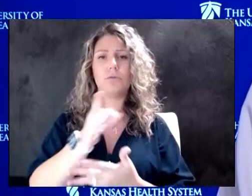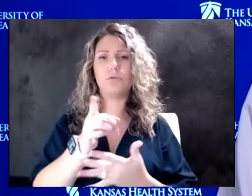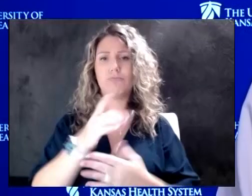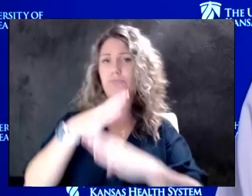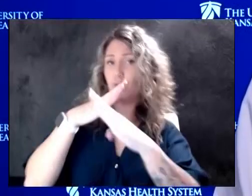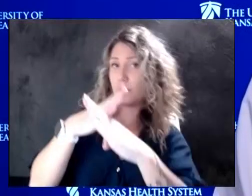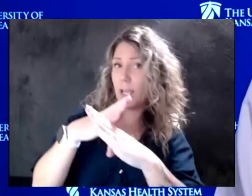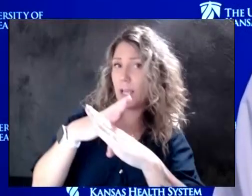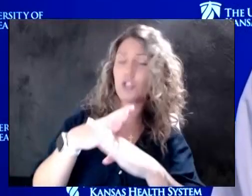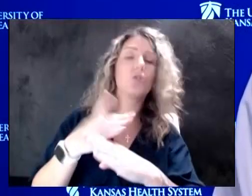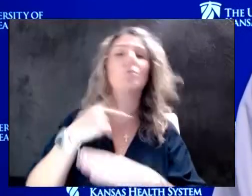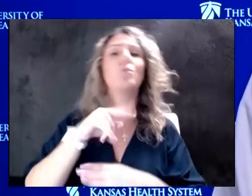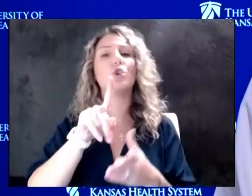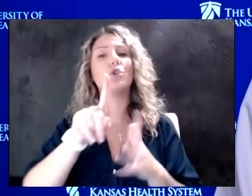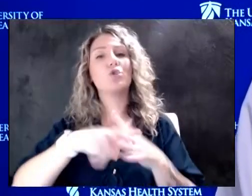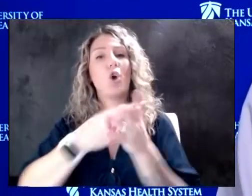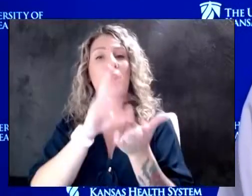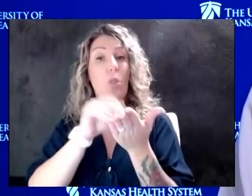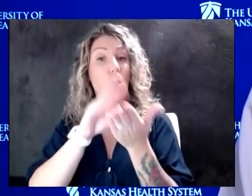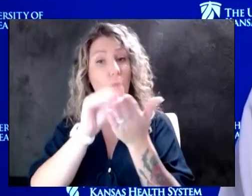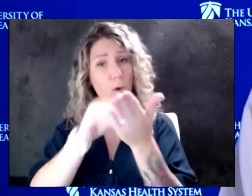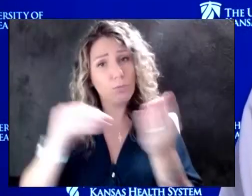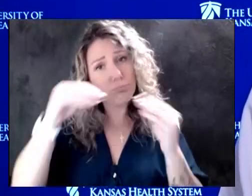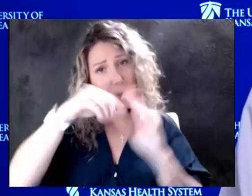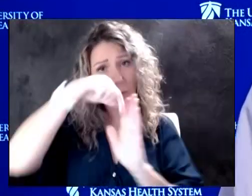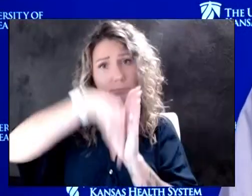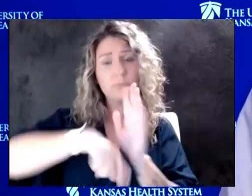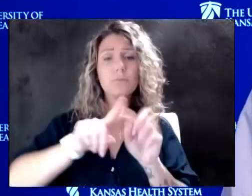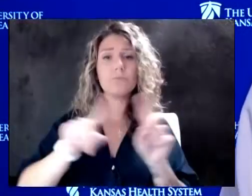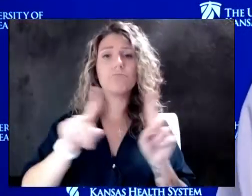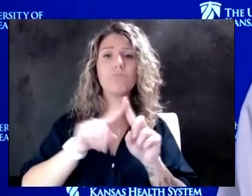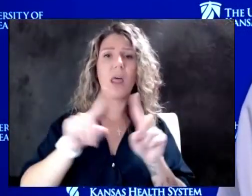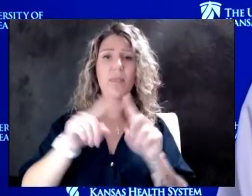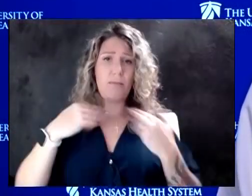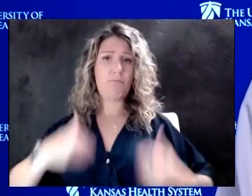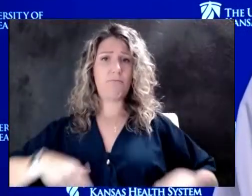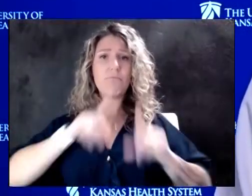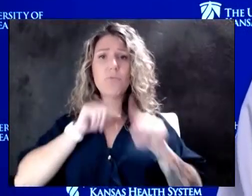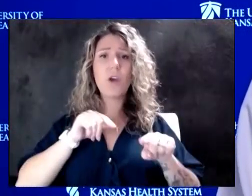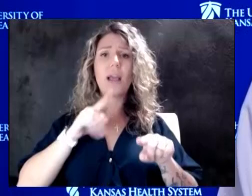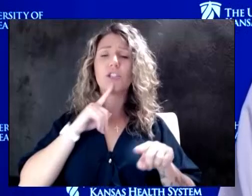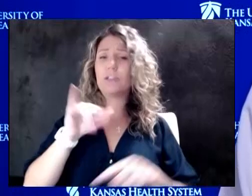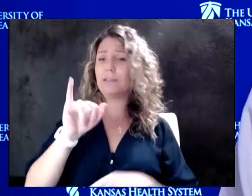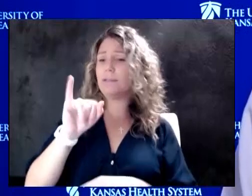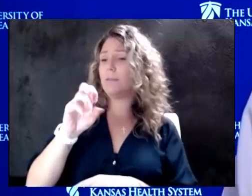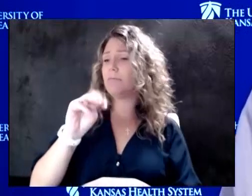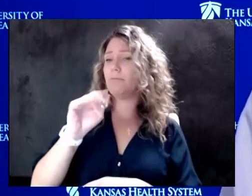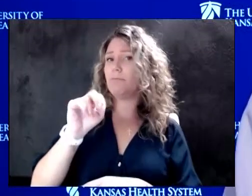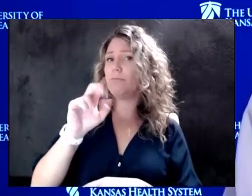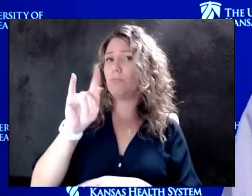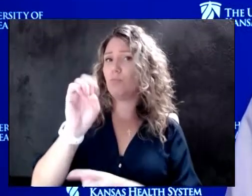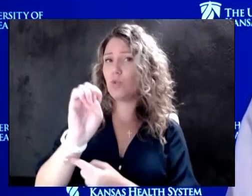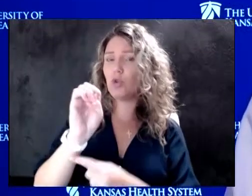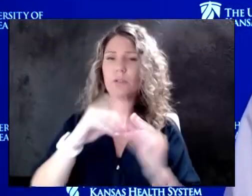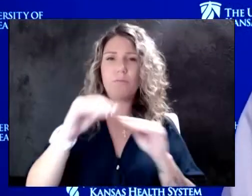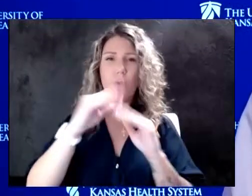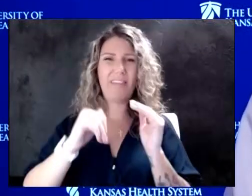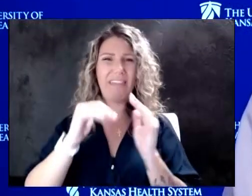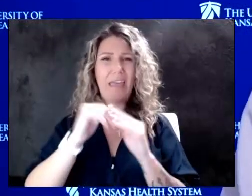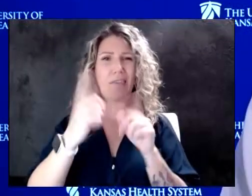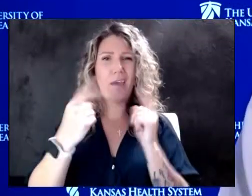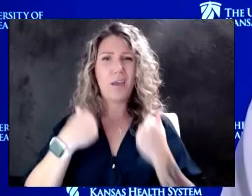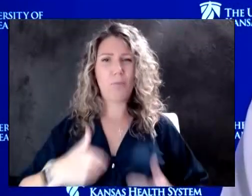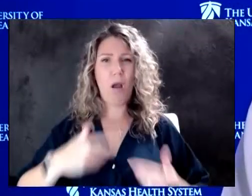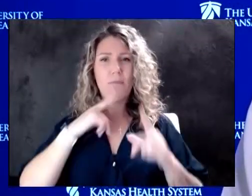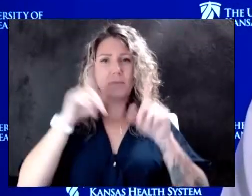starting to learn more about that. But the immune reaction, the immune system is much more than just the antibody test. So if you're otherwise